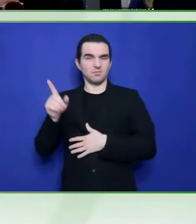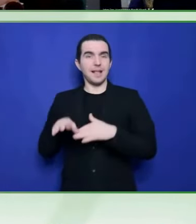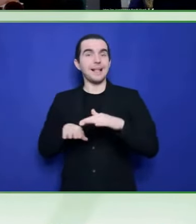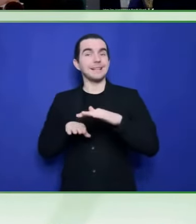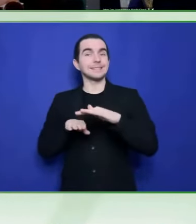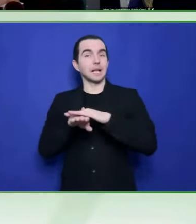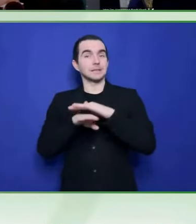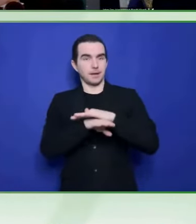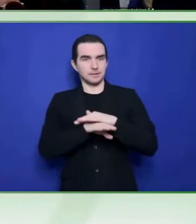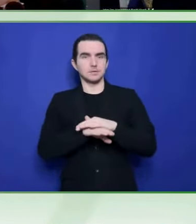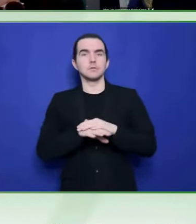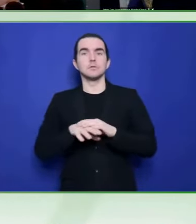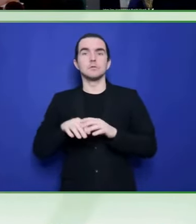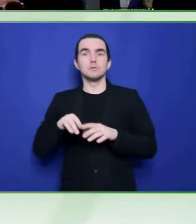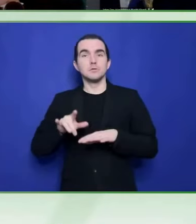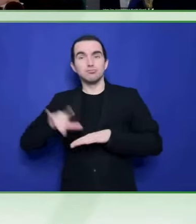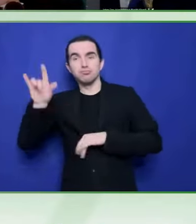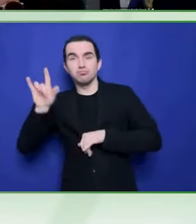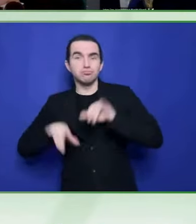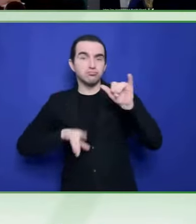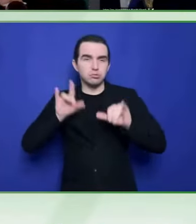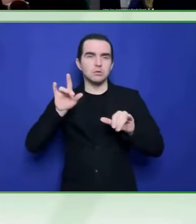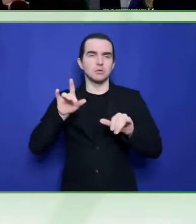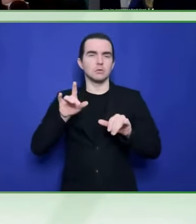Drop-off and pick-up point.